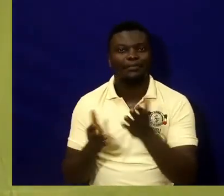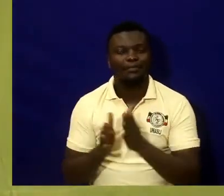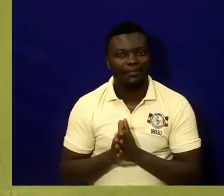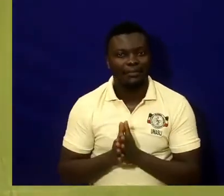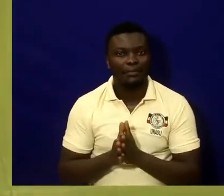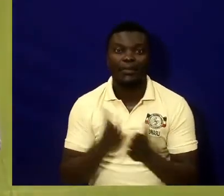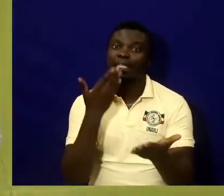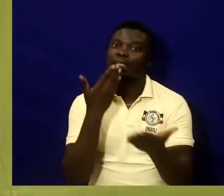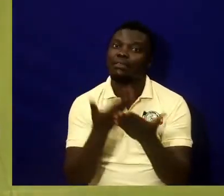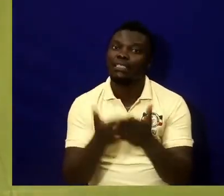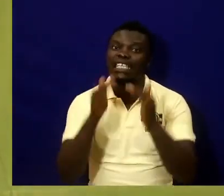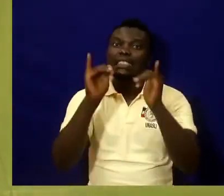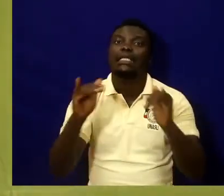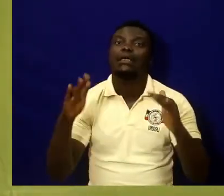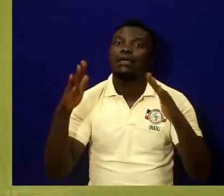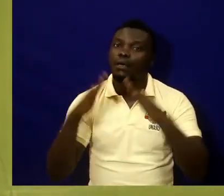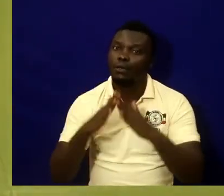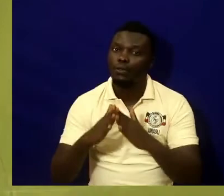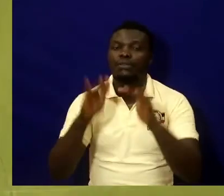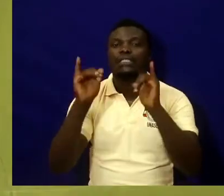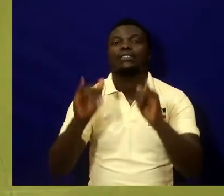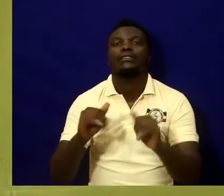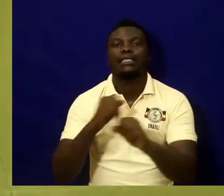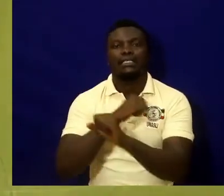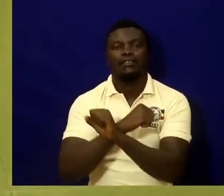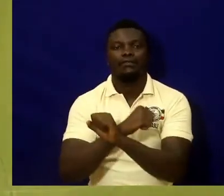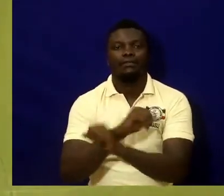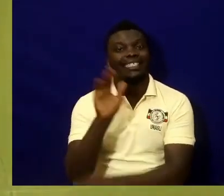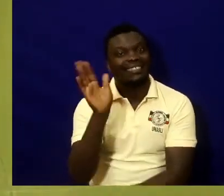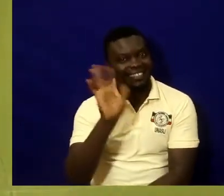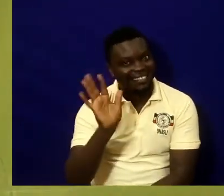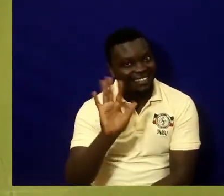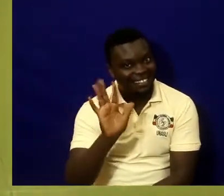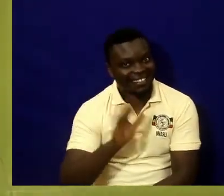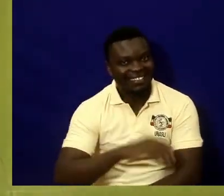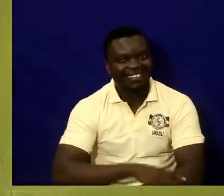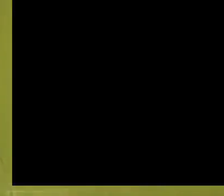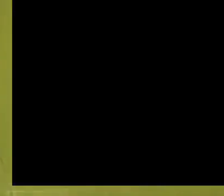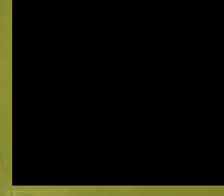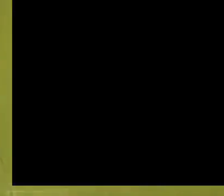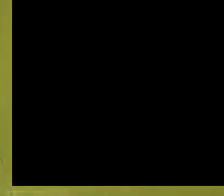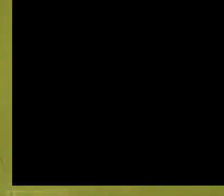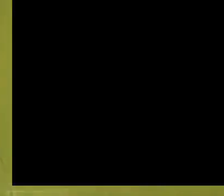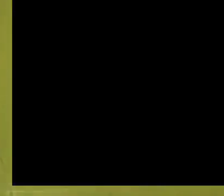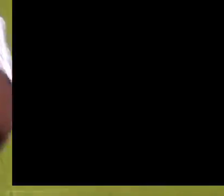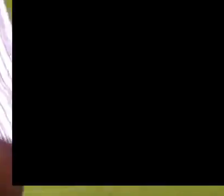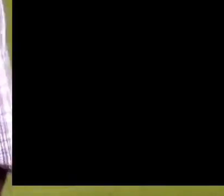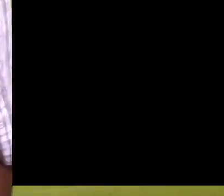Please stay home, stay safe. Bye-bye.